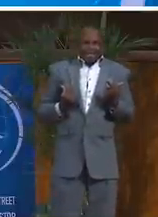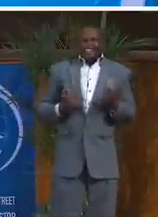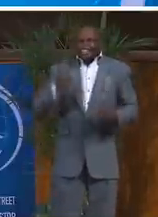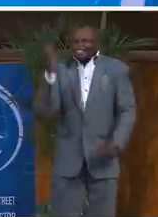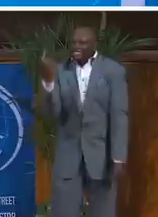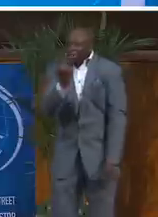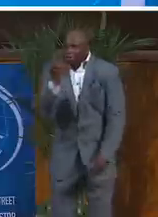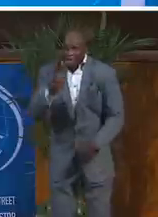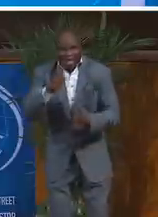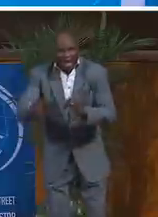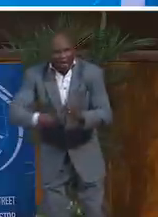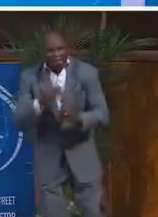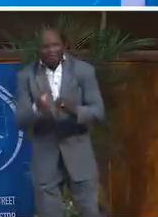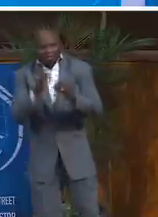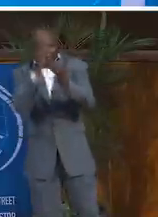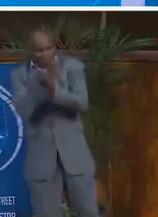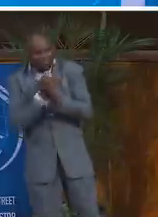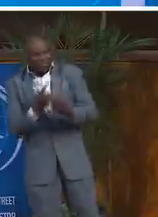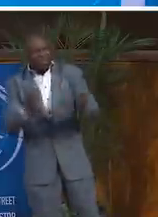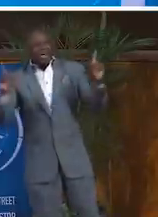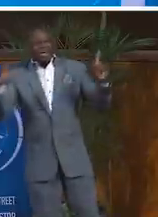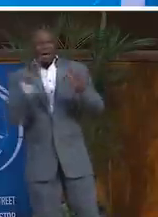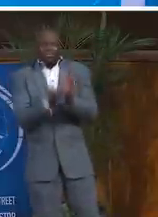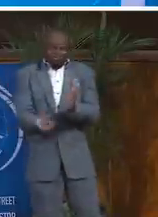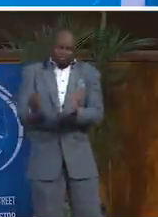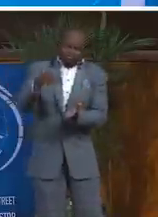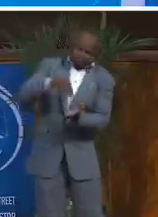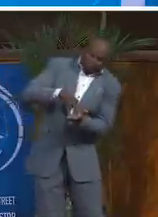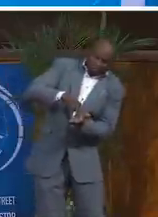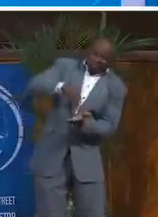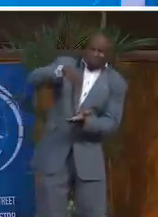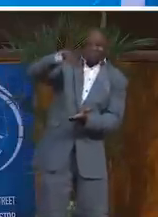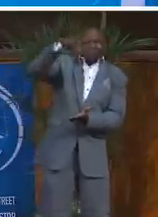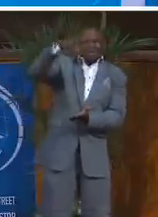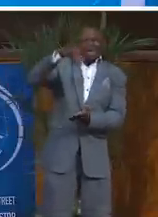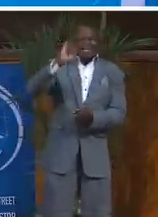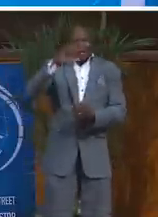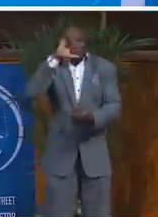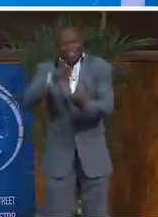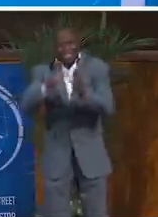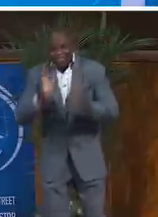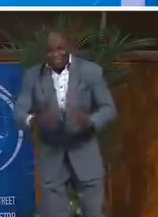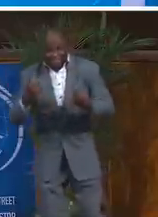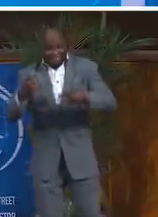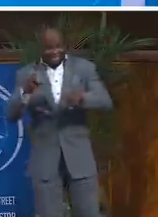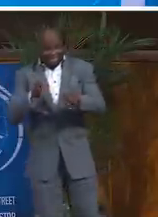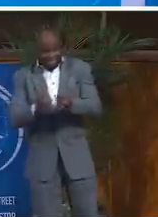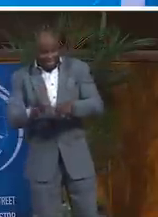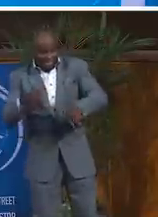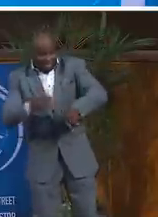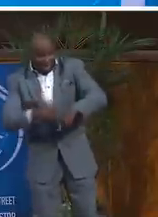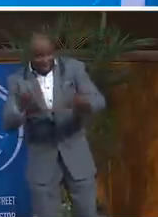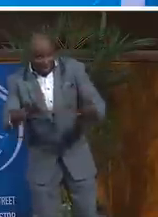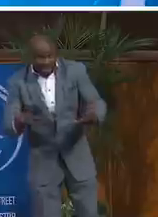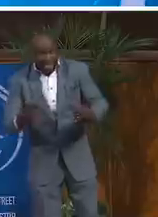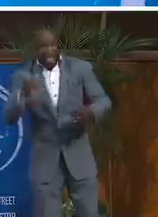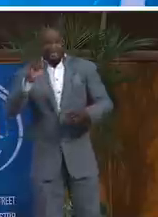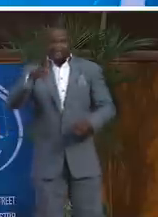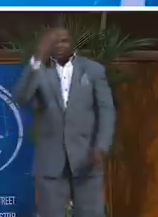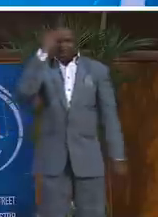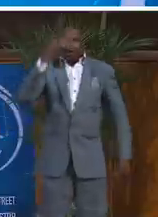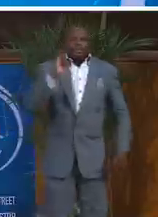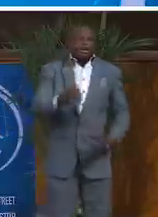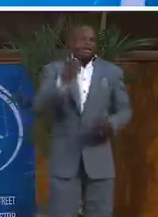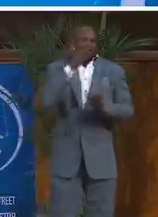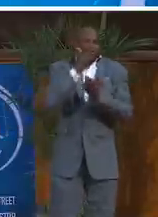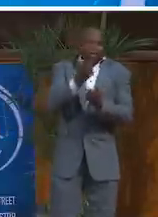something about the declaration of the resurrection that believers at a time like that need to know. So